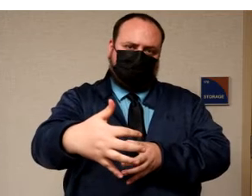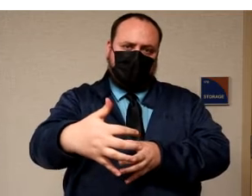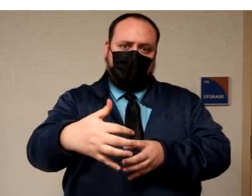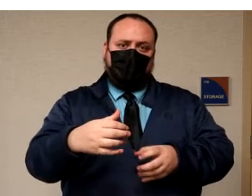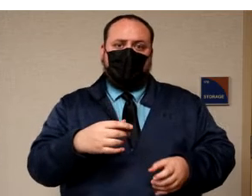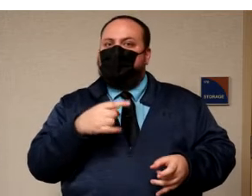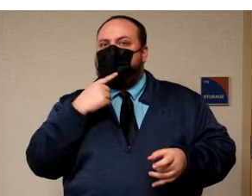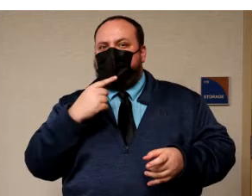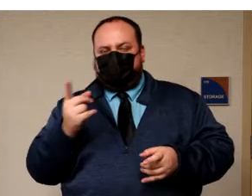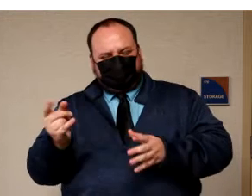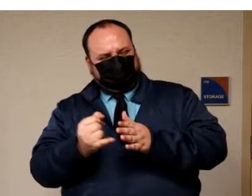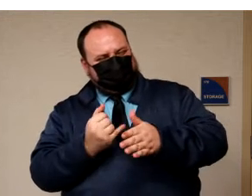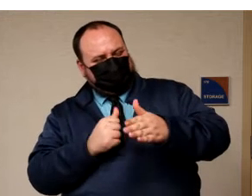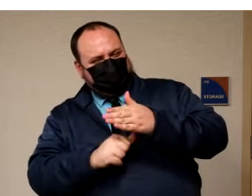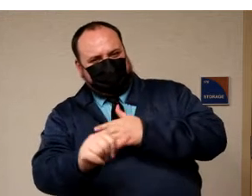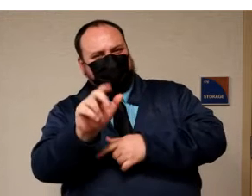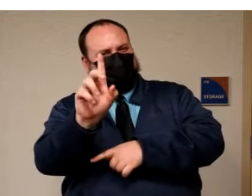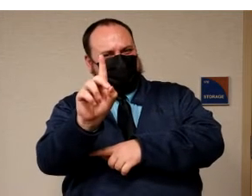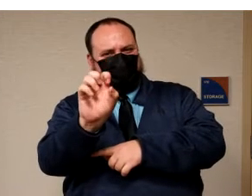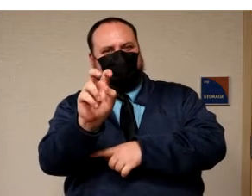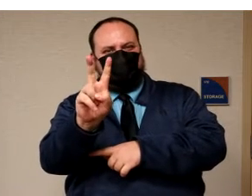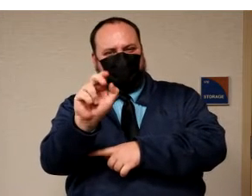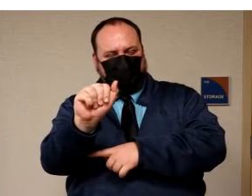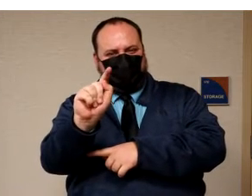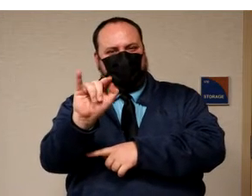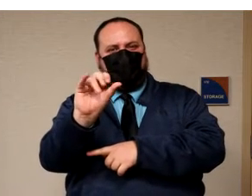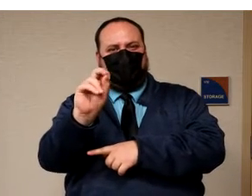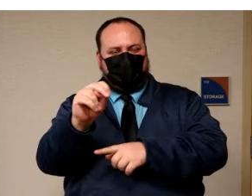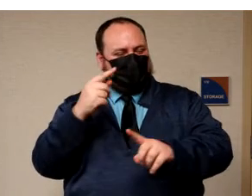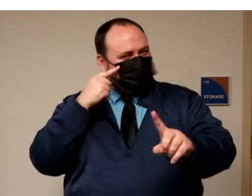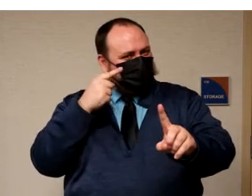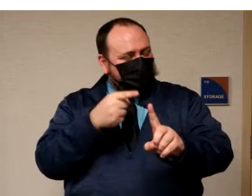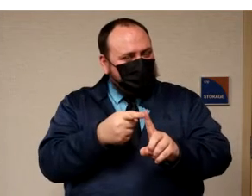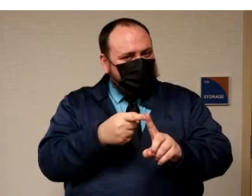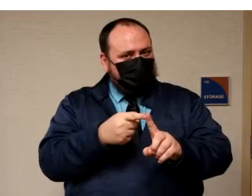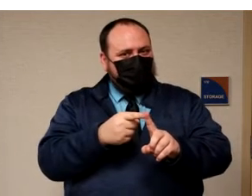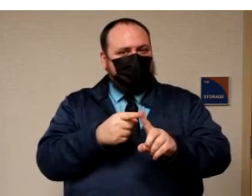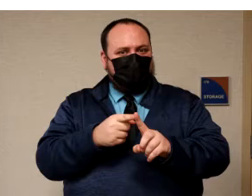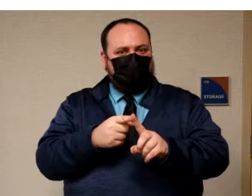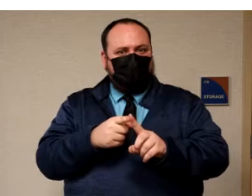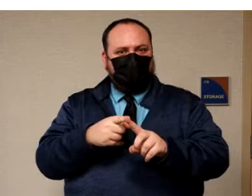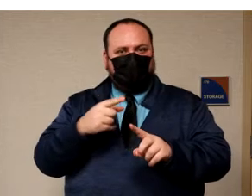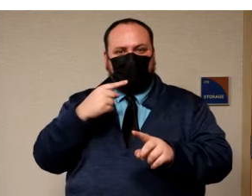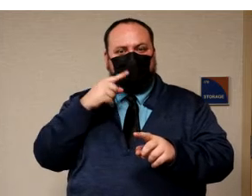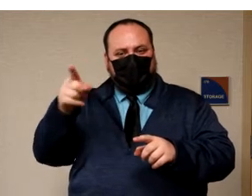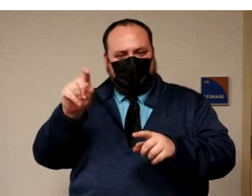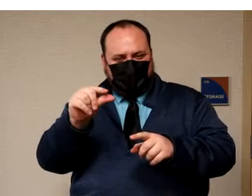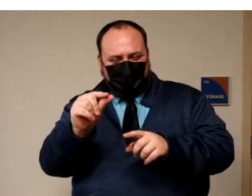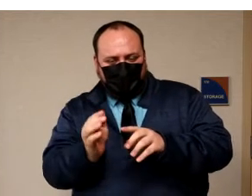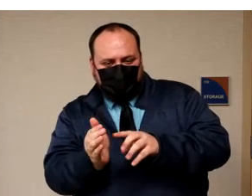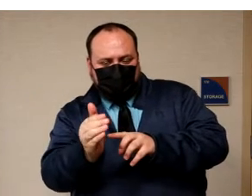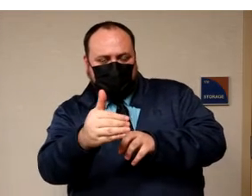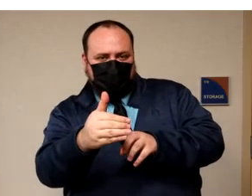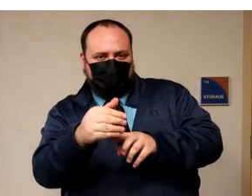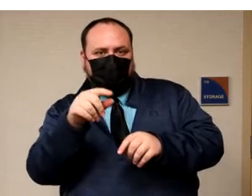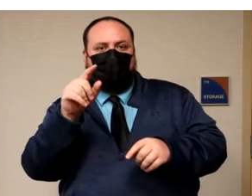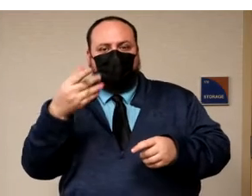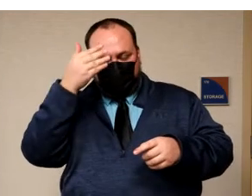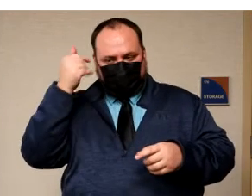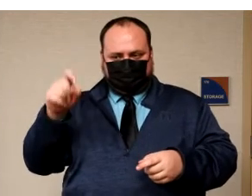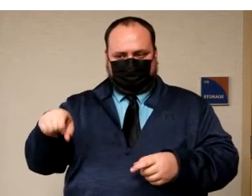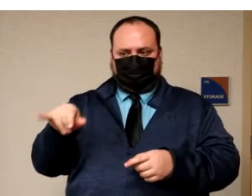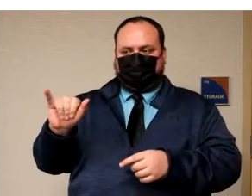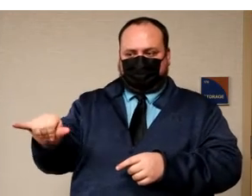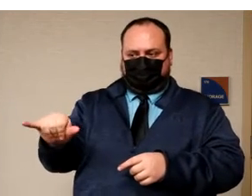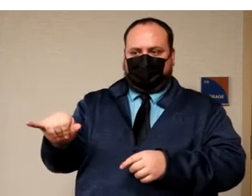just under the deviation goal and kind of creeps into here to reach the population that it needs around the College